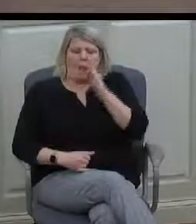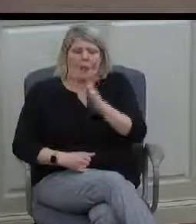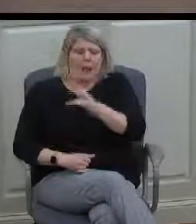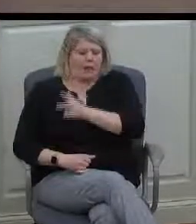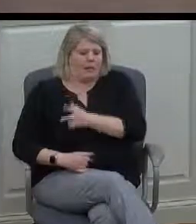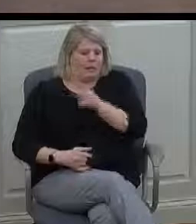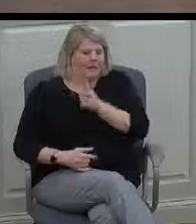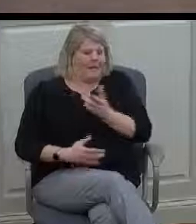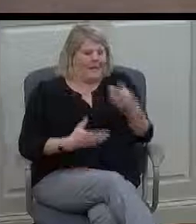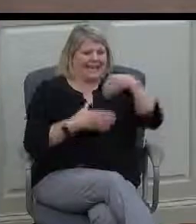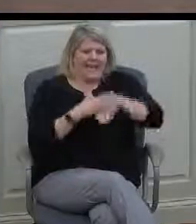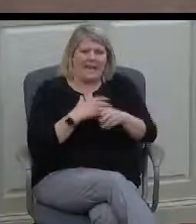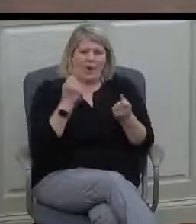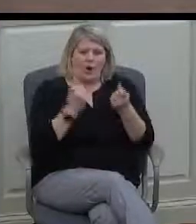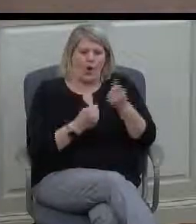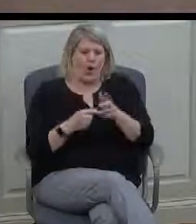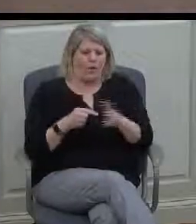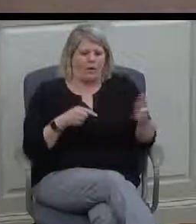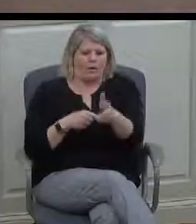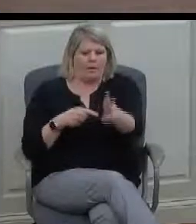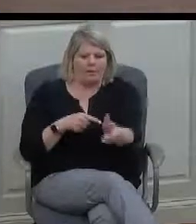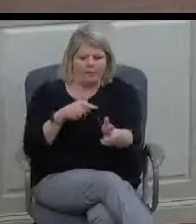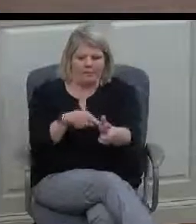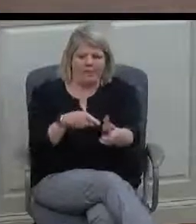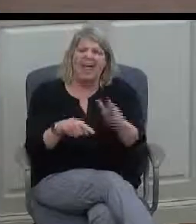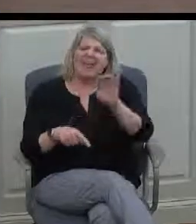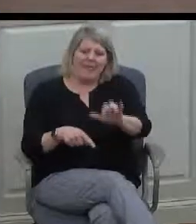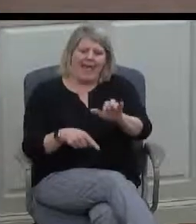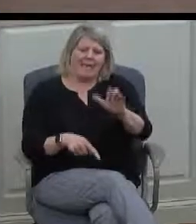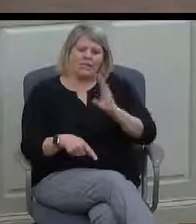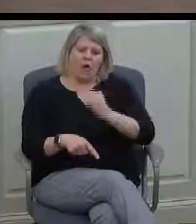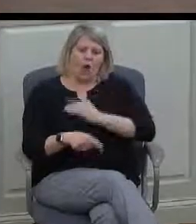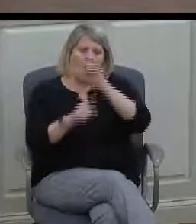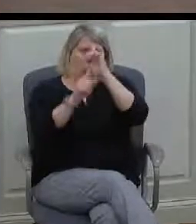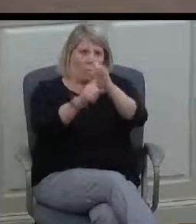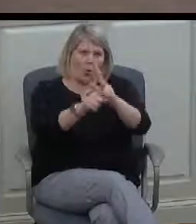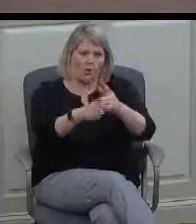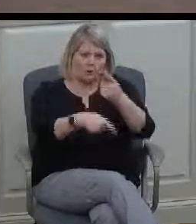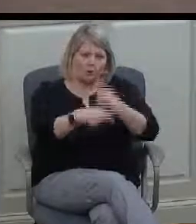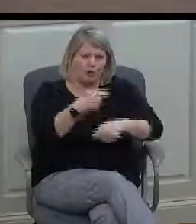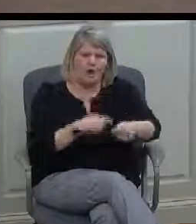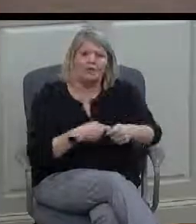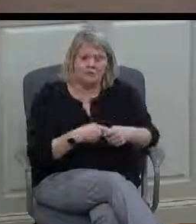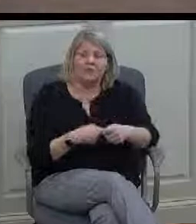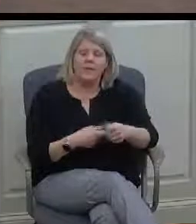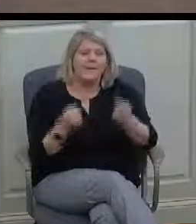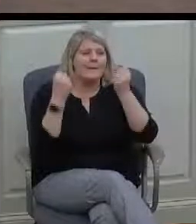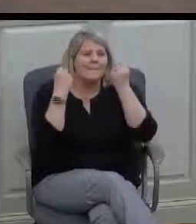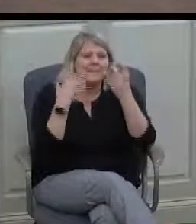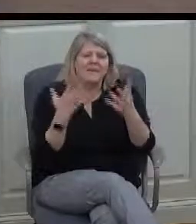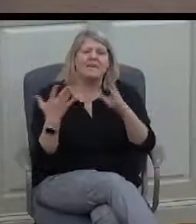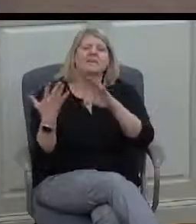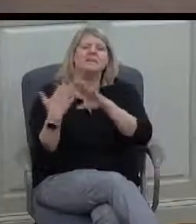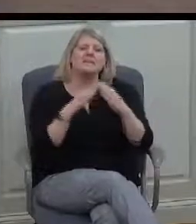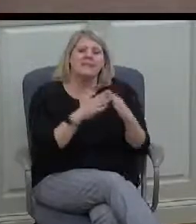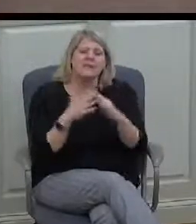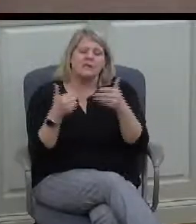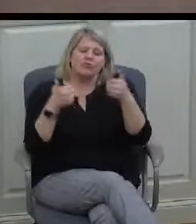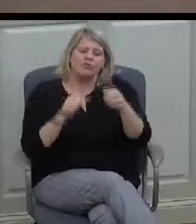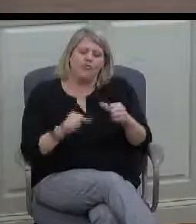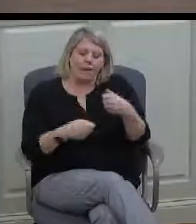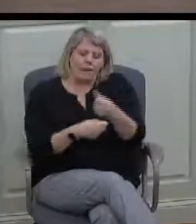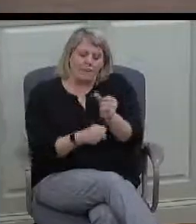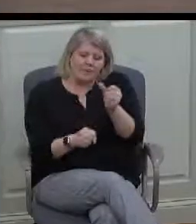So that's what we're trying to change. And I think a lot of cities are working on that. They're trying to create this